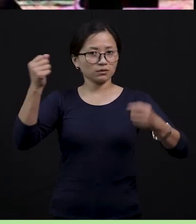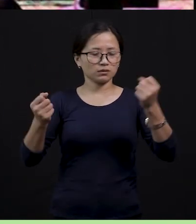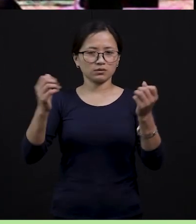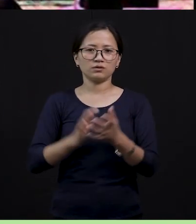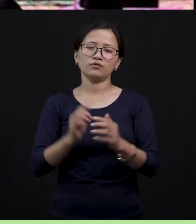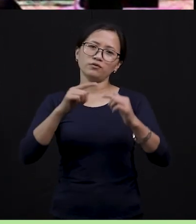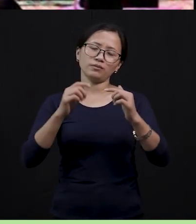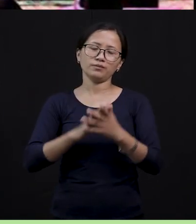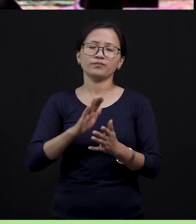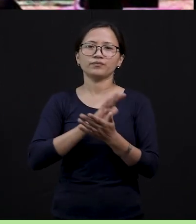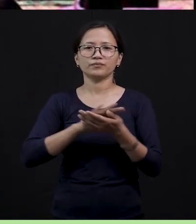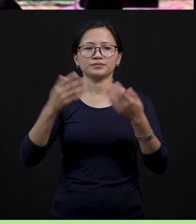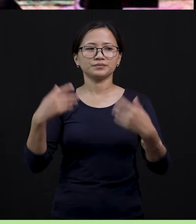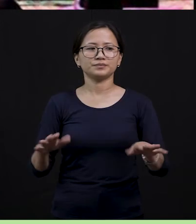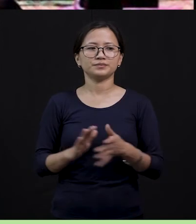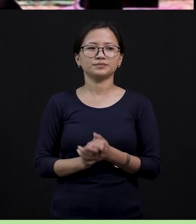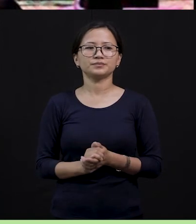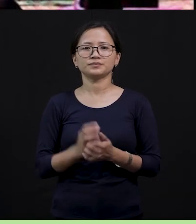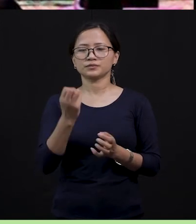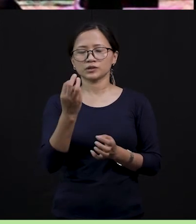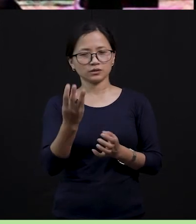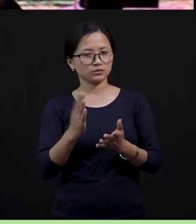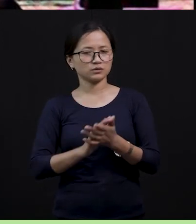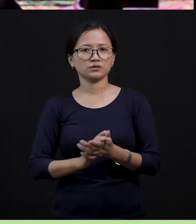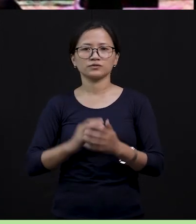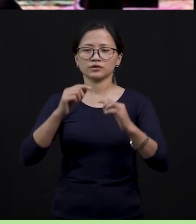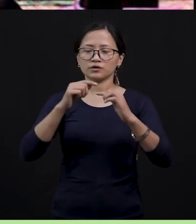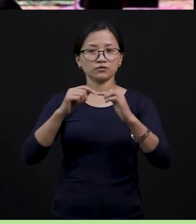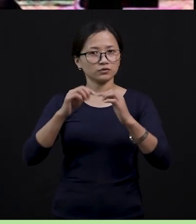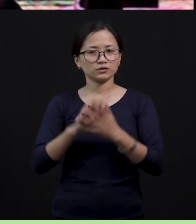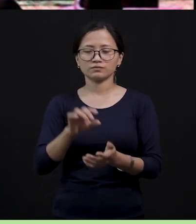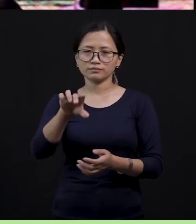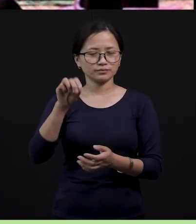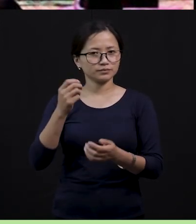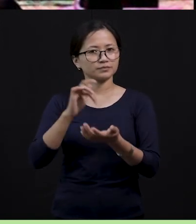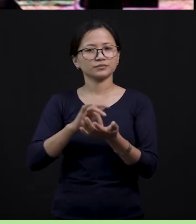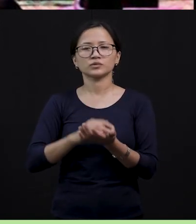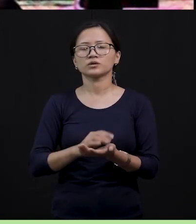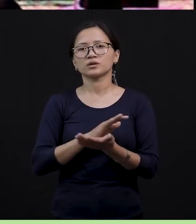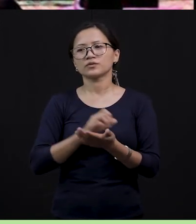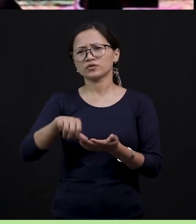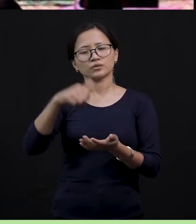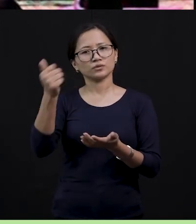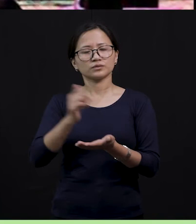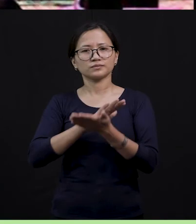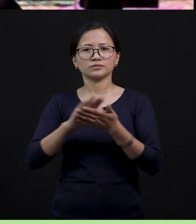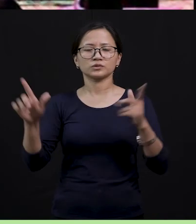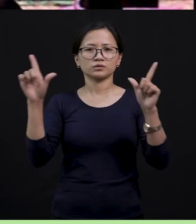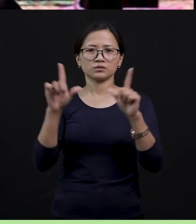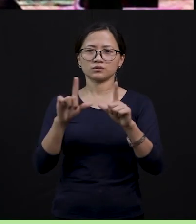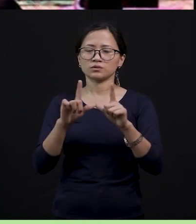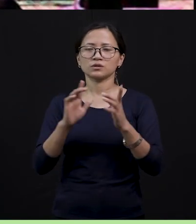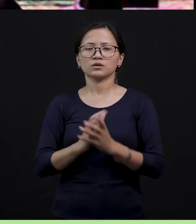then after the voting is done, the counting of the voting takes place. If you are a winner, the declaration of the result